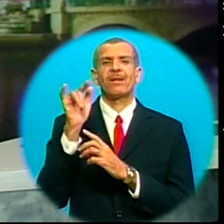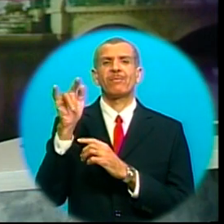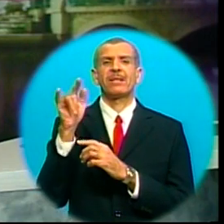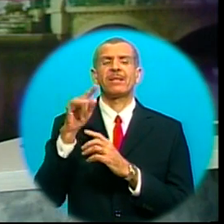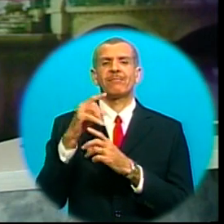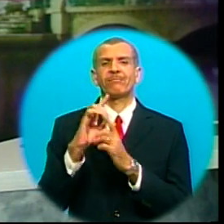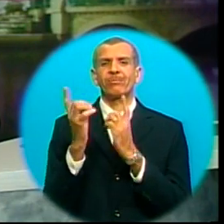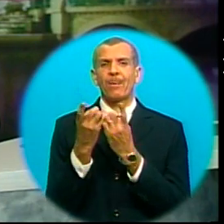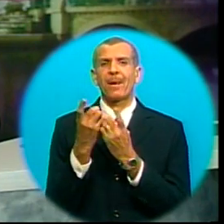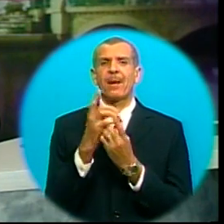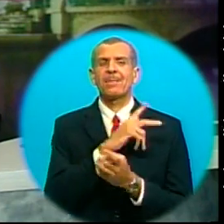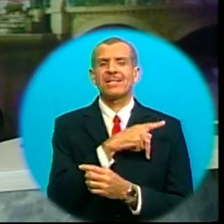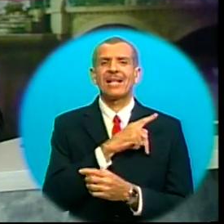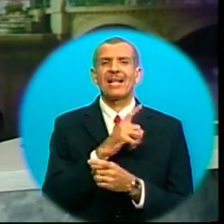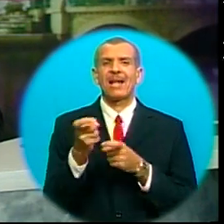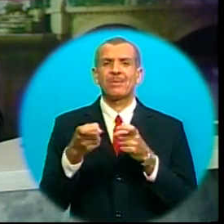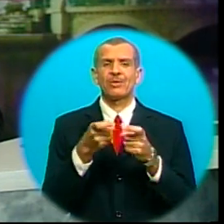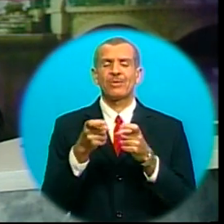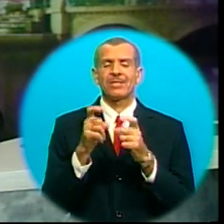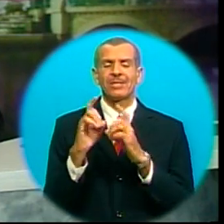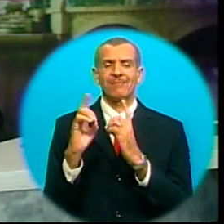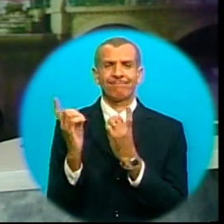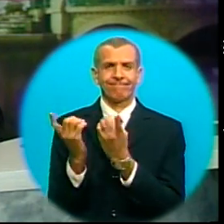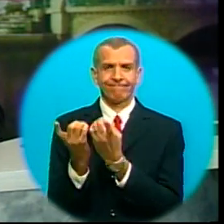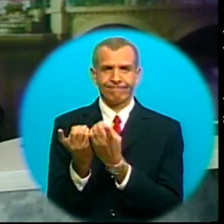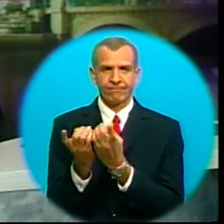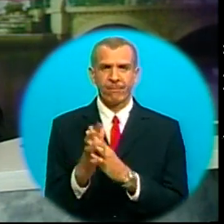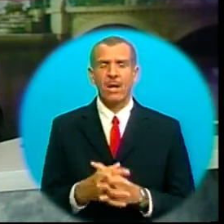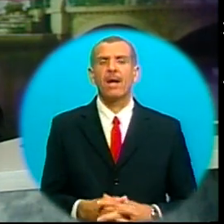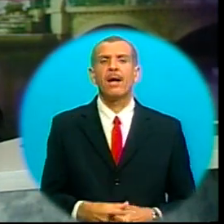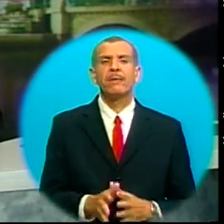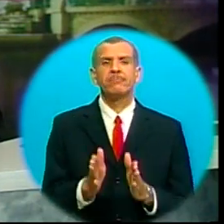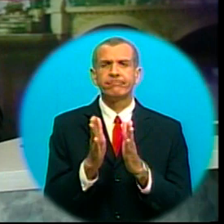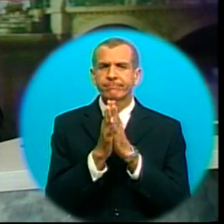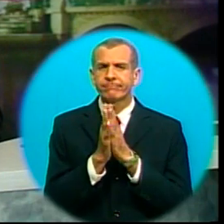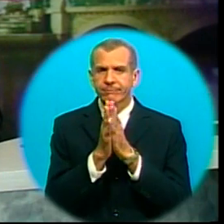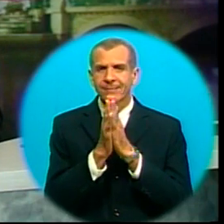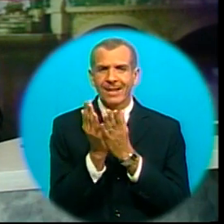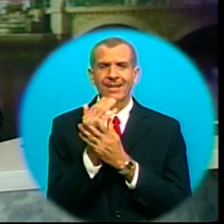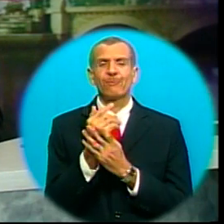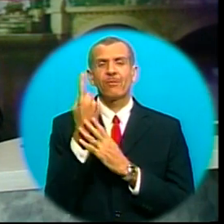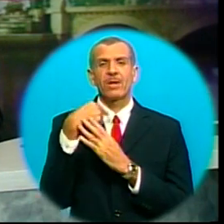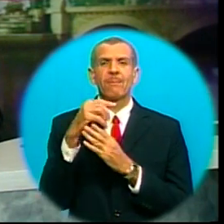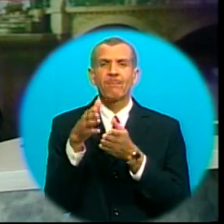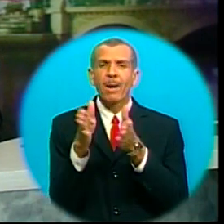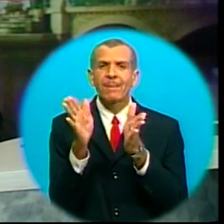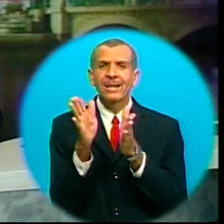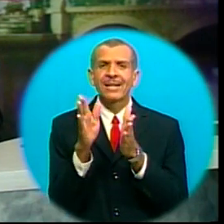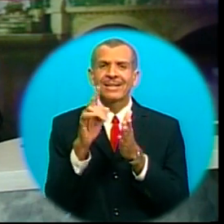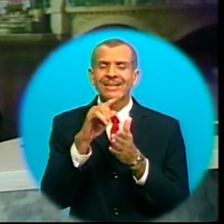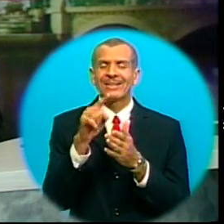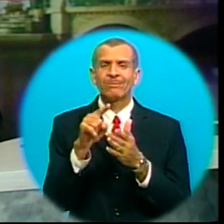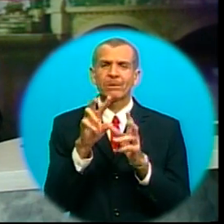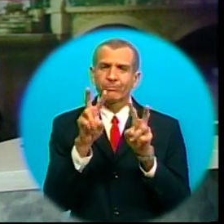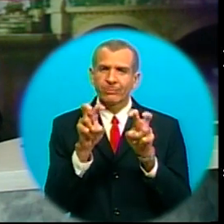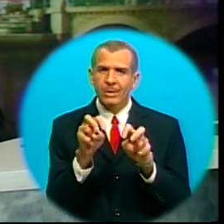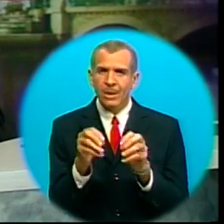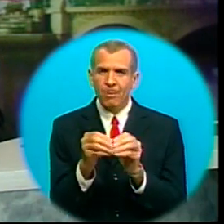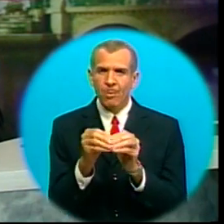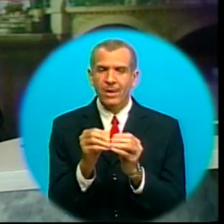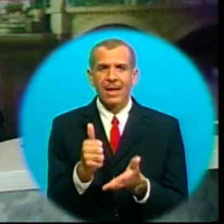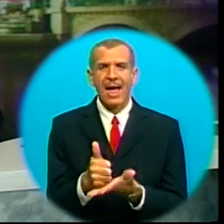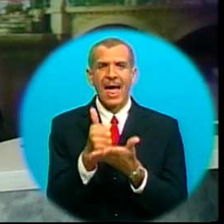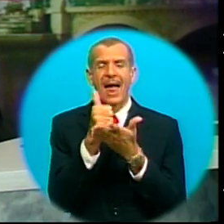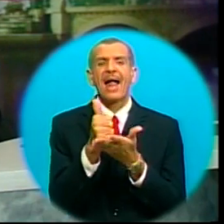and the Personnel Administration Division. An appeal is being made to the public to dig a little deeper to help the Salvation